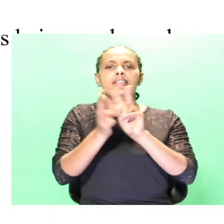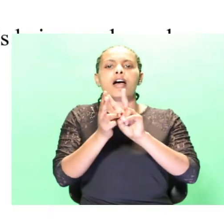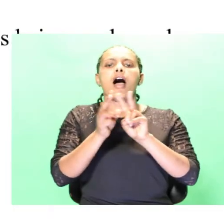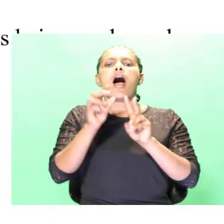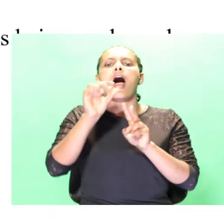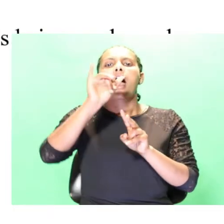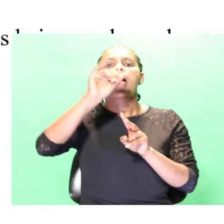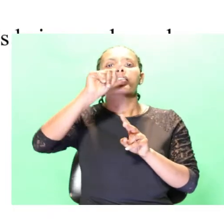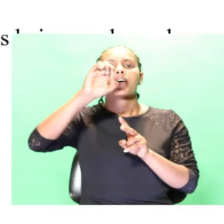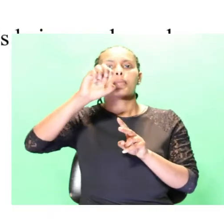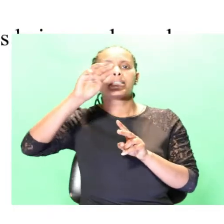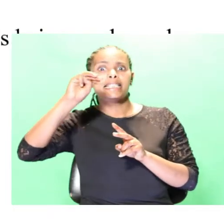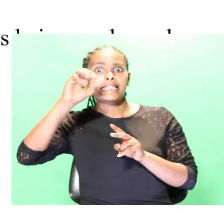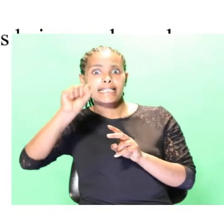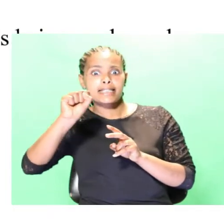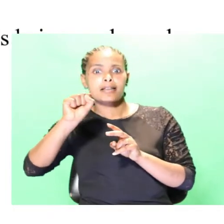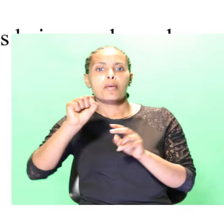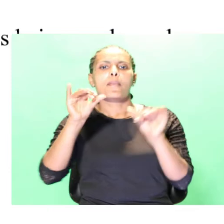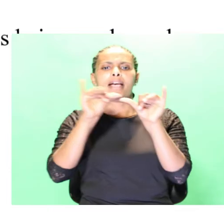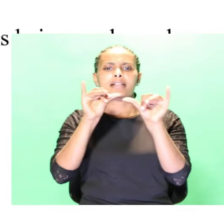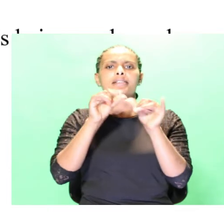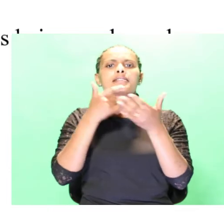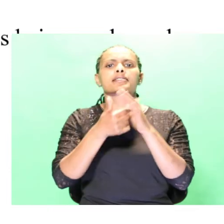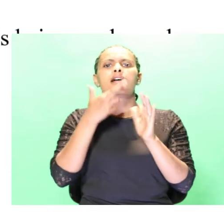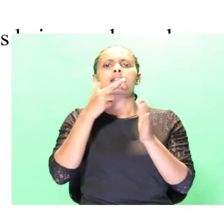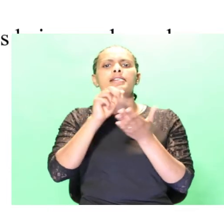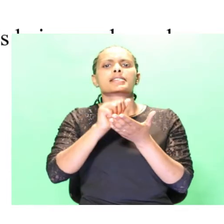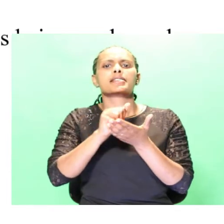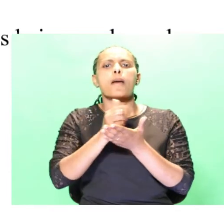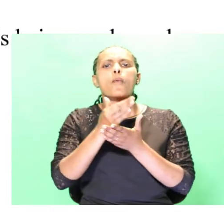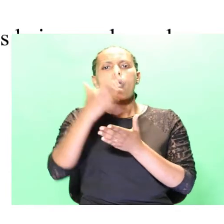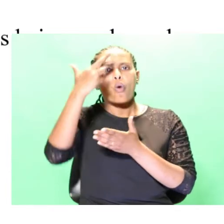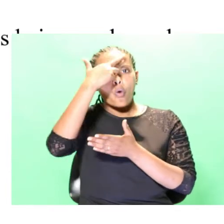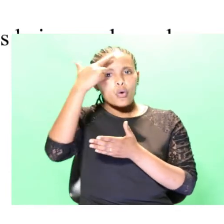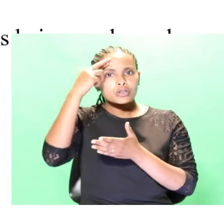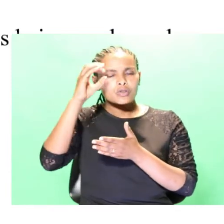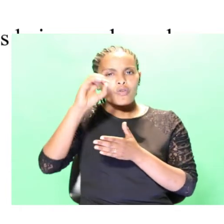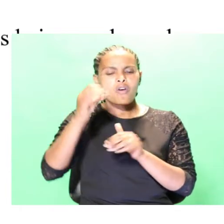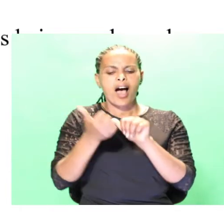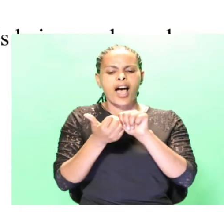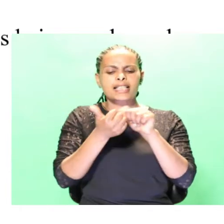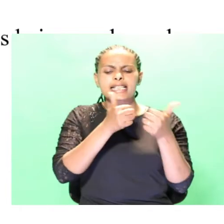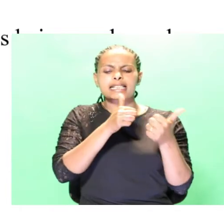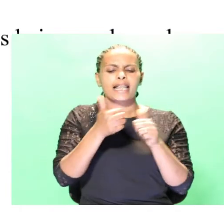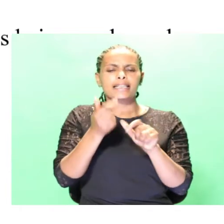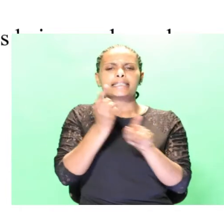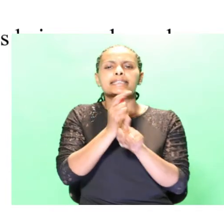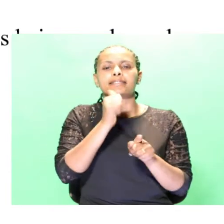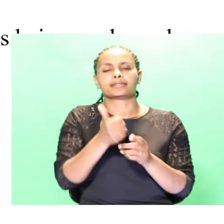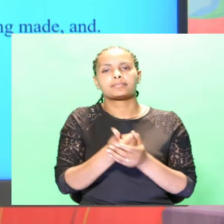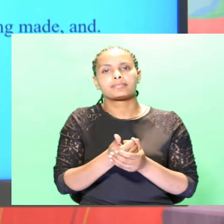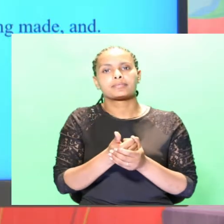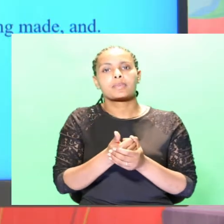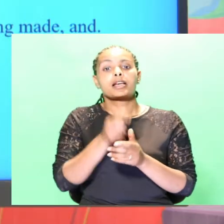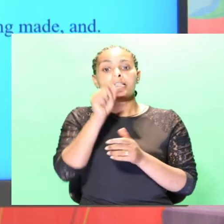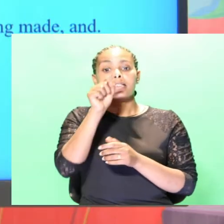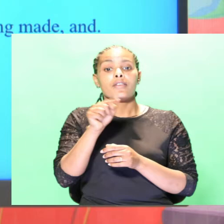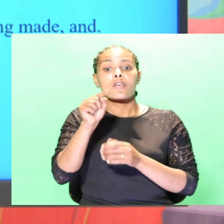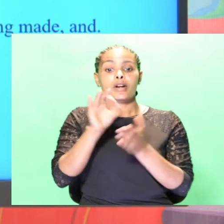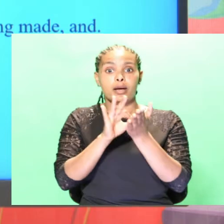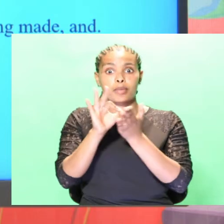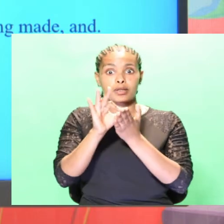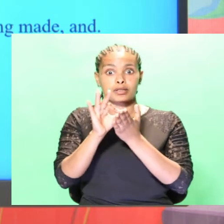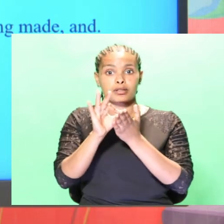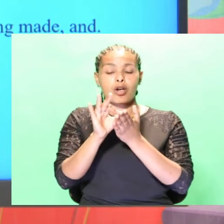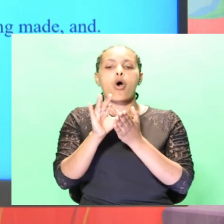item being measured. These are some causes of uncertainty. Therefore,